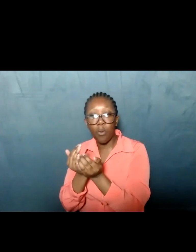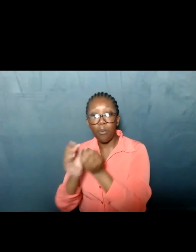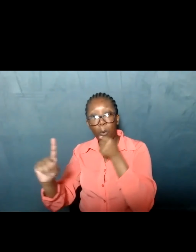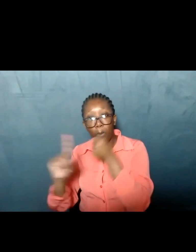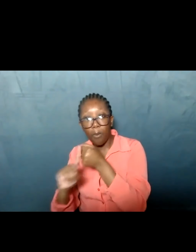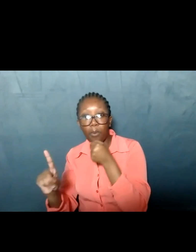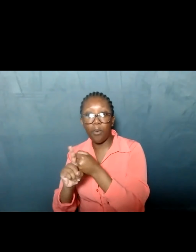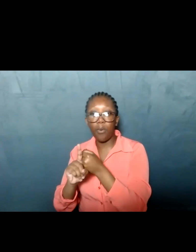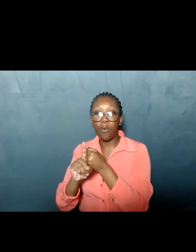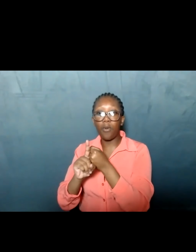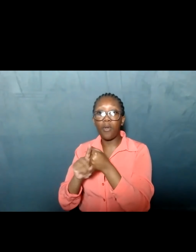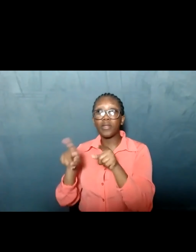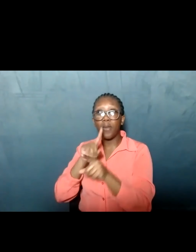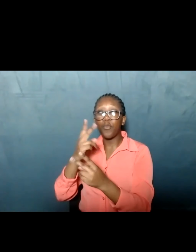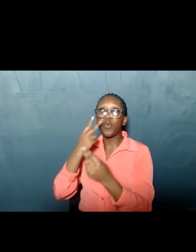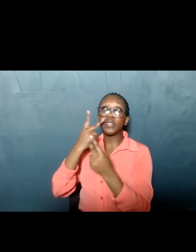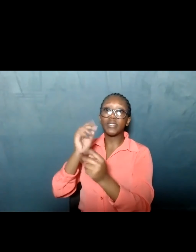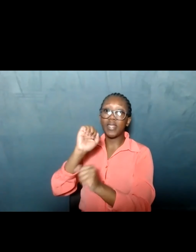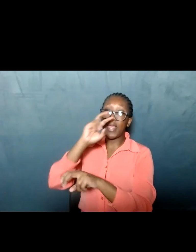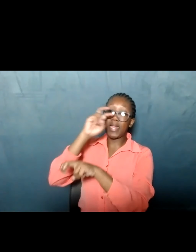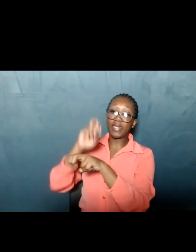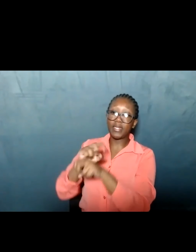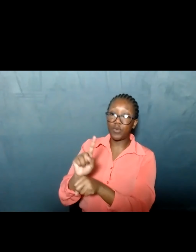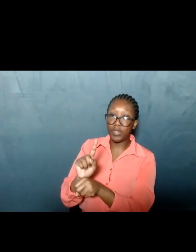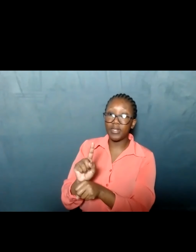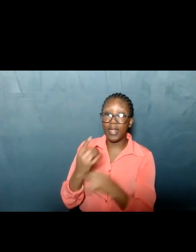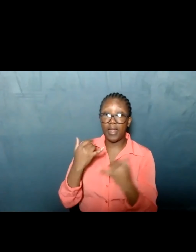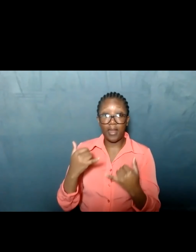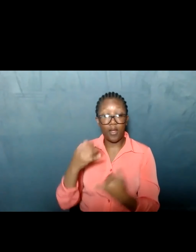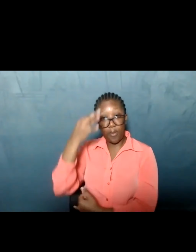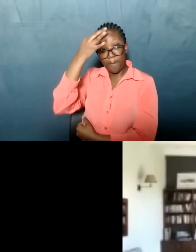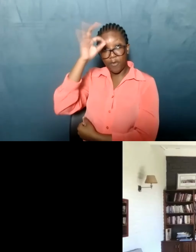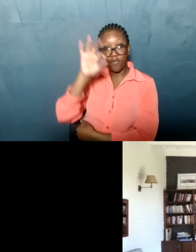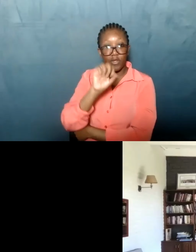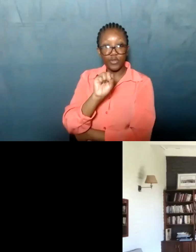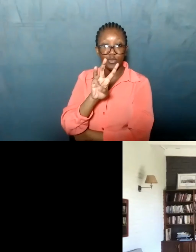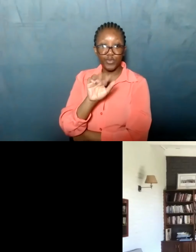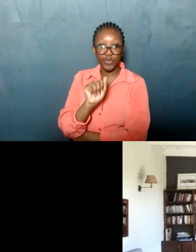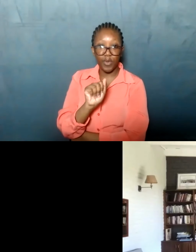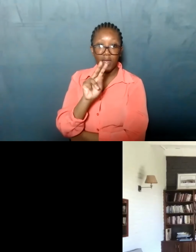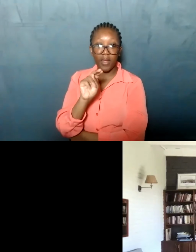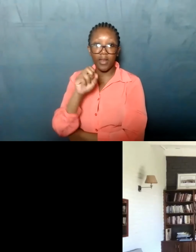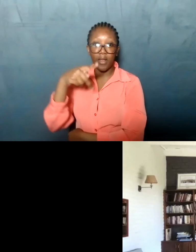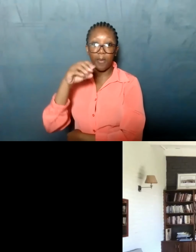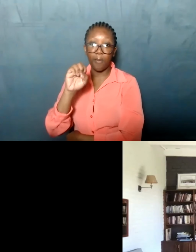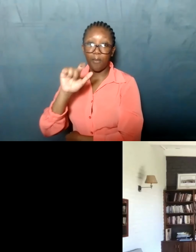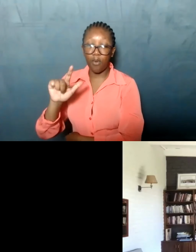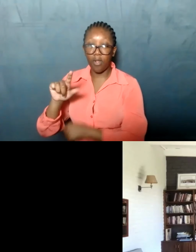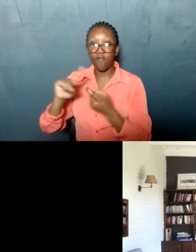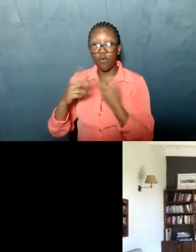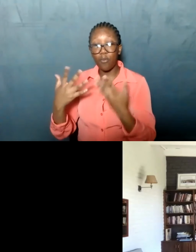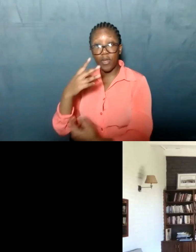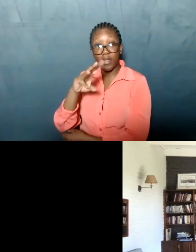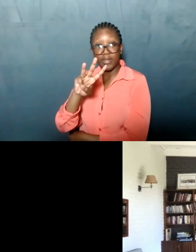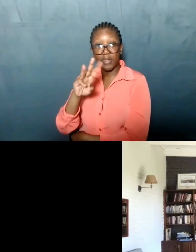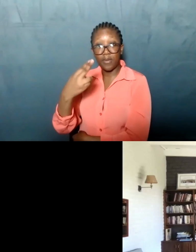the contextual needs. Professor Devet Swanepoel, who is from the WH Collaborating Centre for